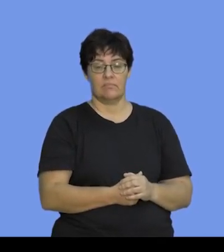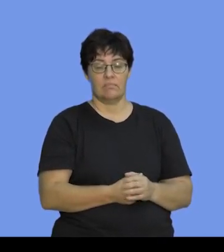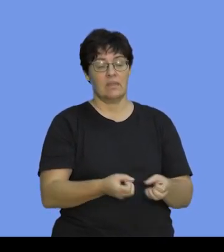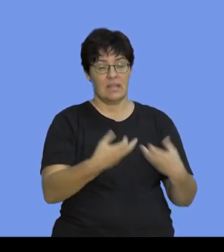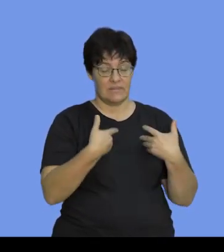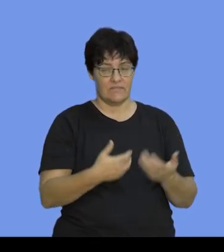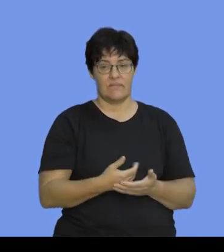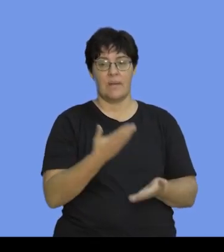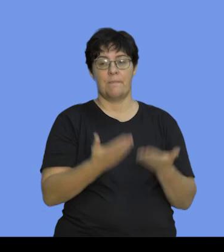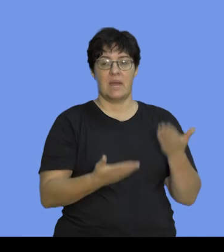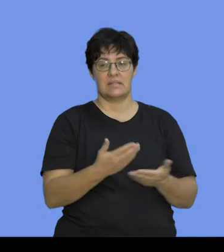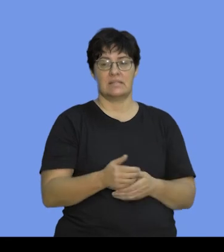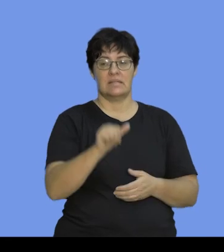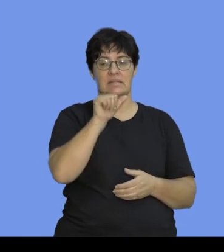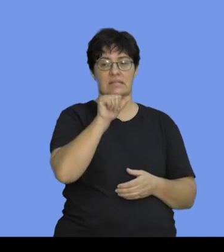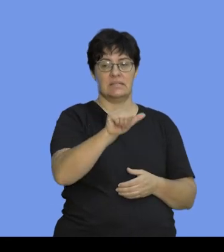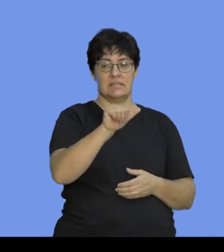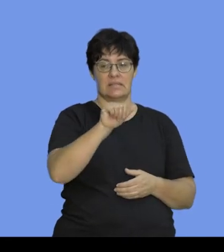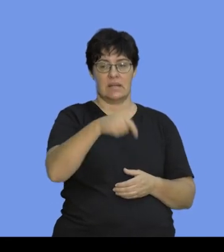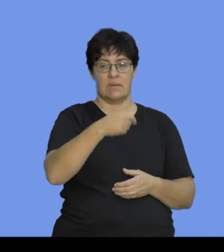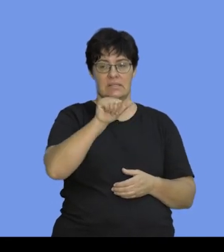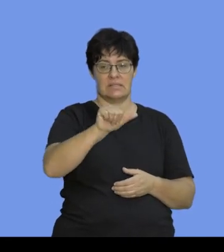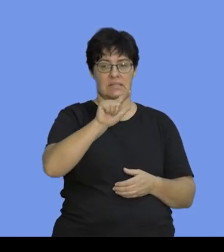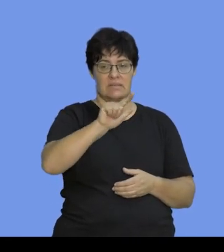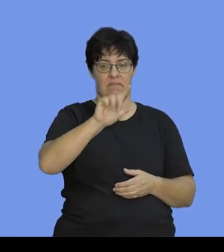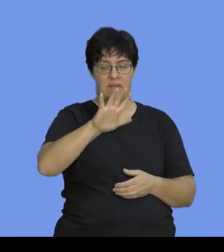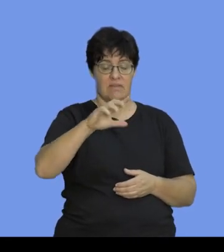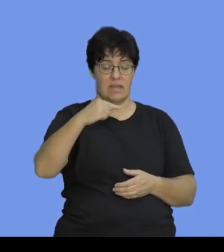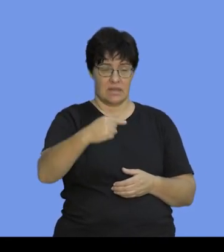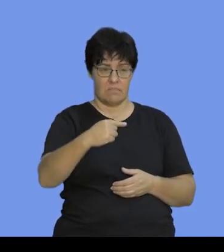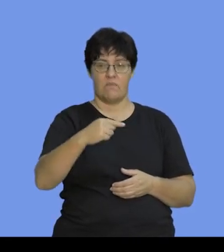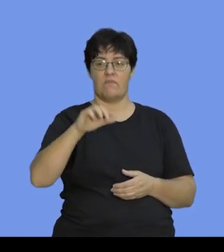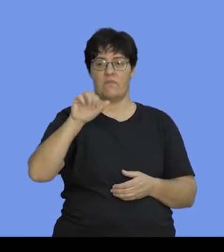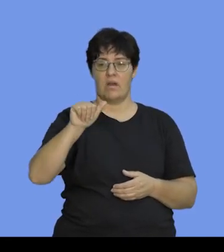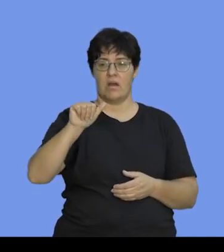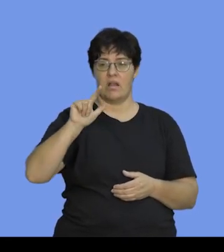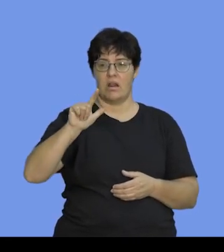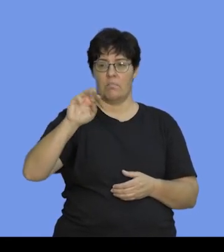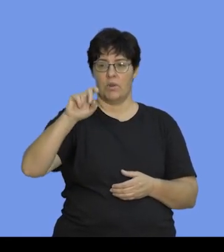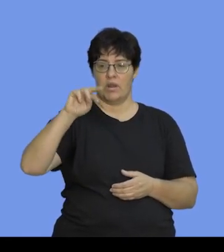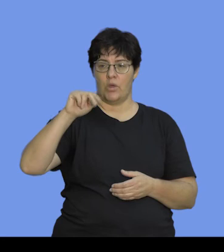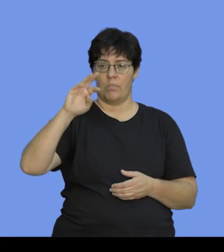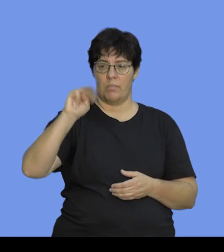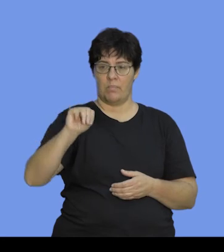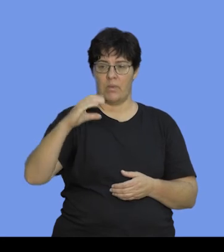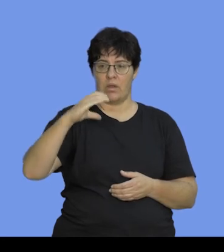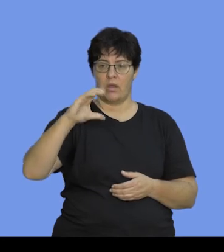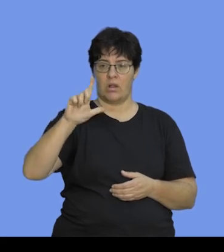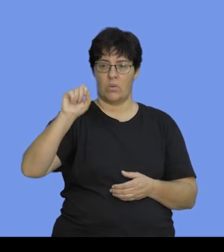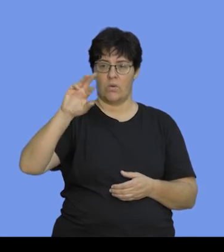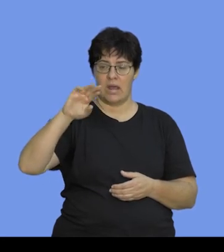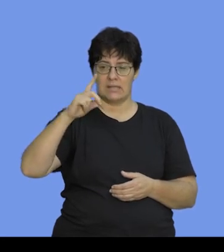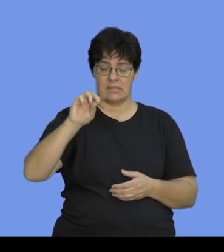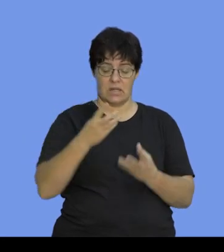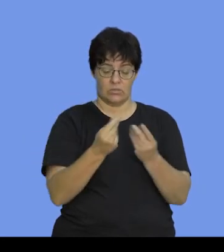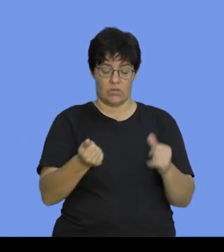also given here a mass of aluminium chloride, which is 6.675 grams of aluminium chloride, which is